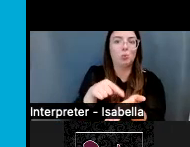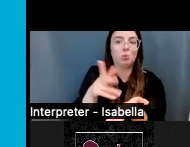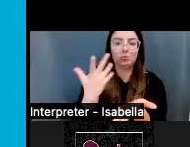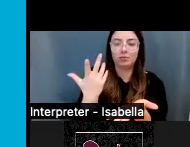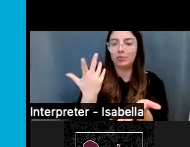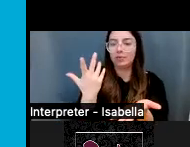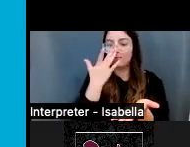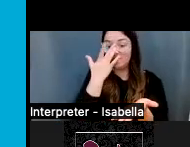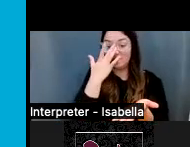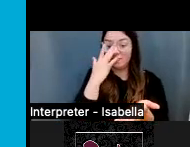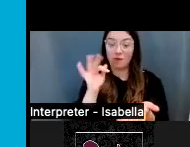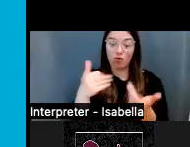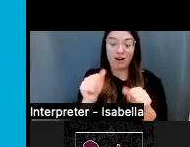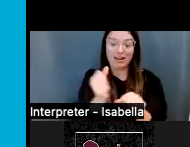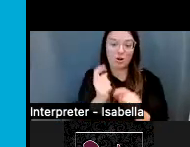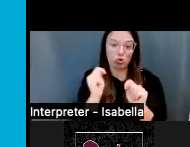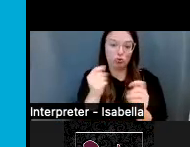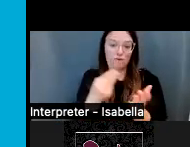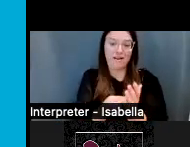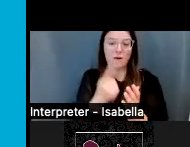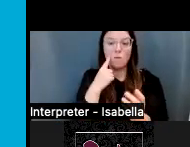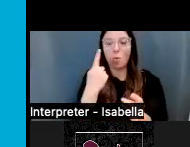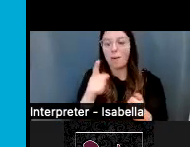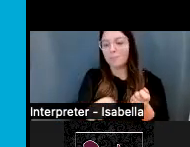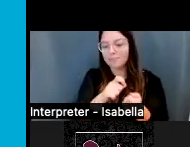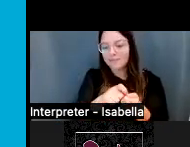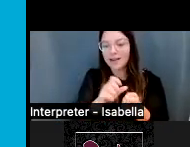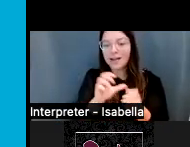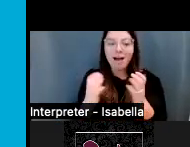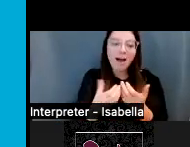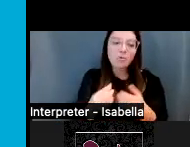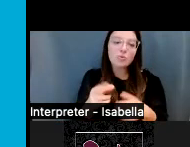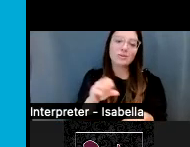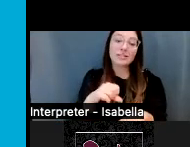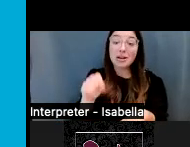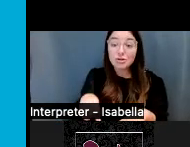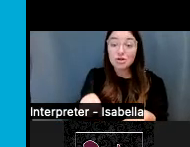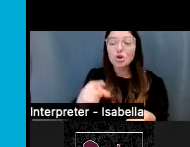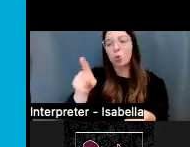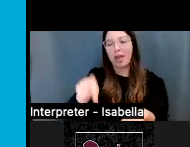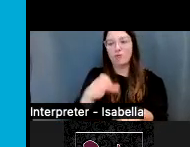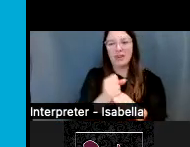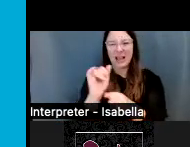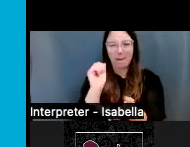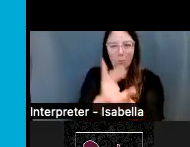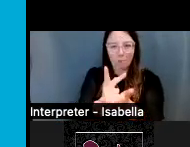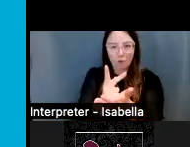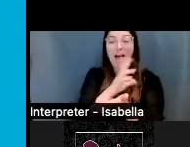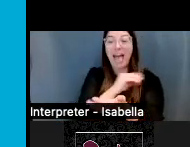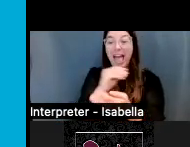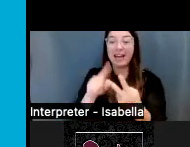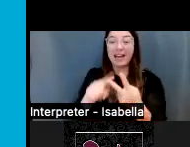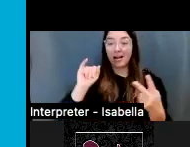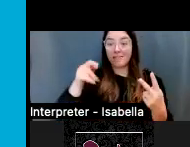get tuition funding for a particular class or semester, you need to get that approval in a signed IPE before the